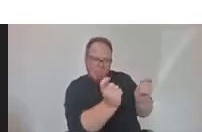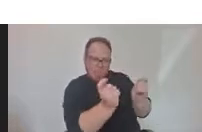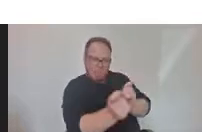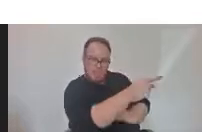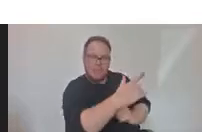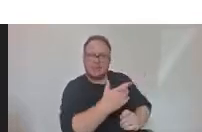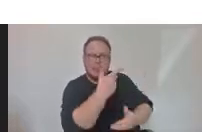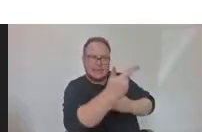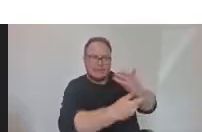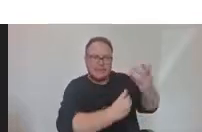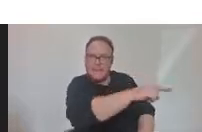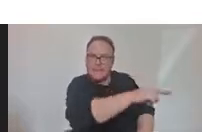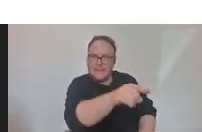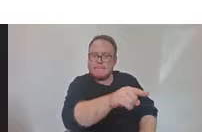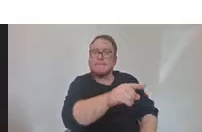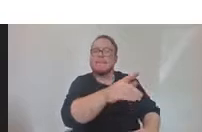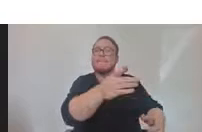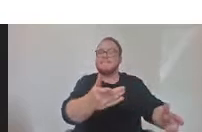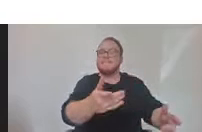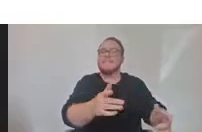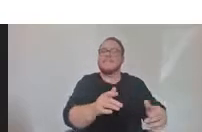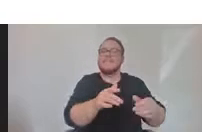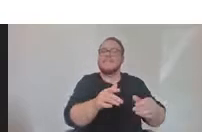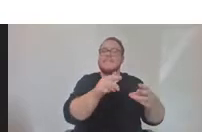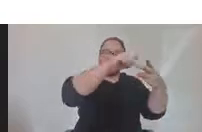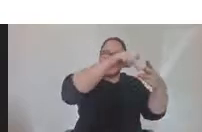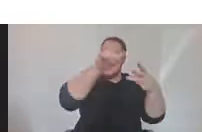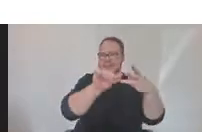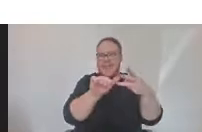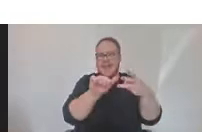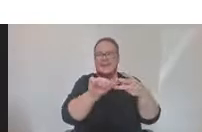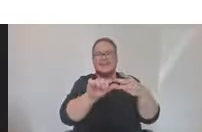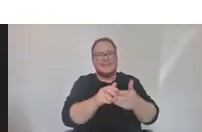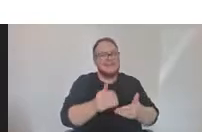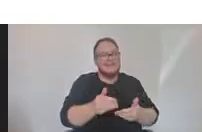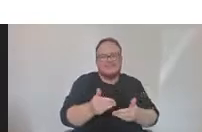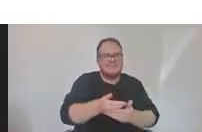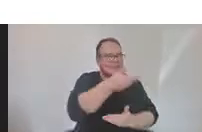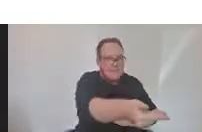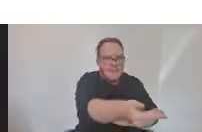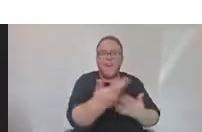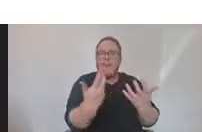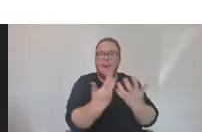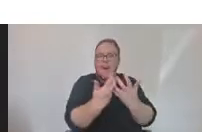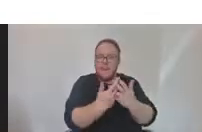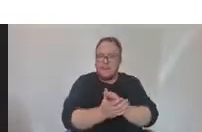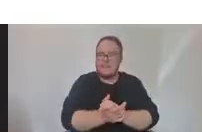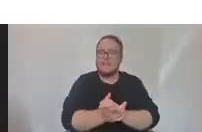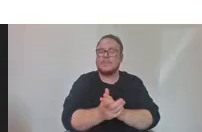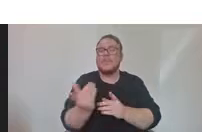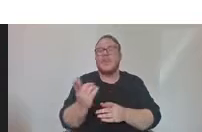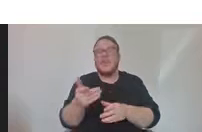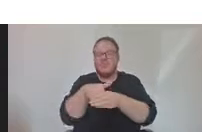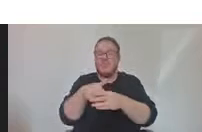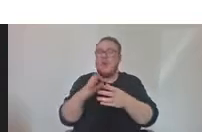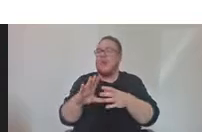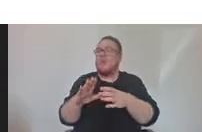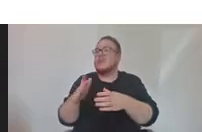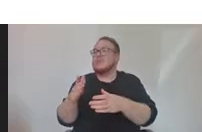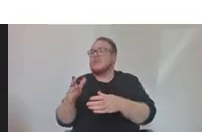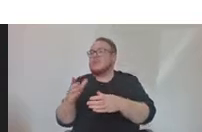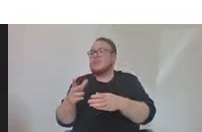and in a couple of slides I'll show you our deployment methodology, which involved roving teams,